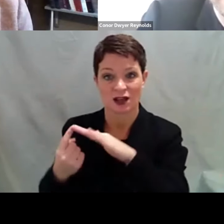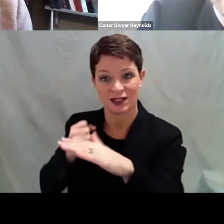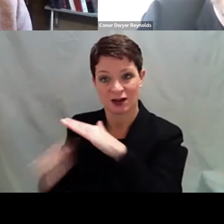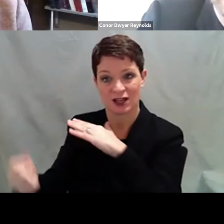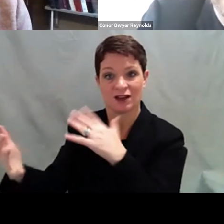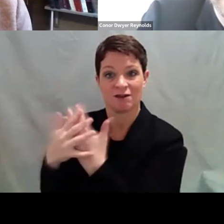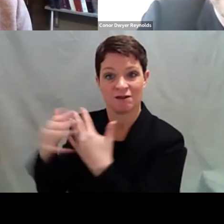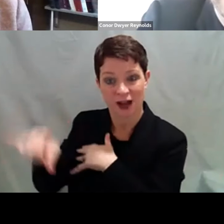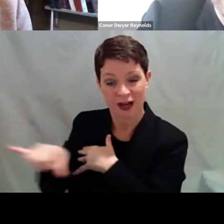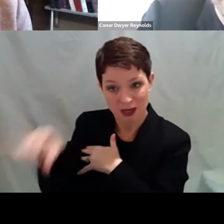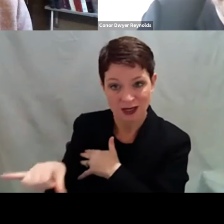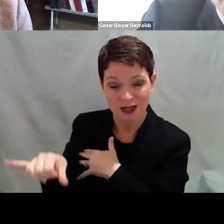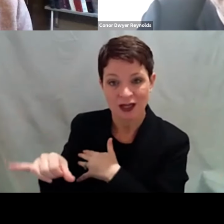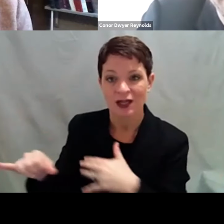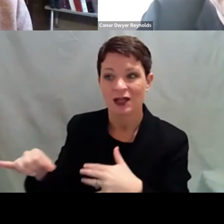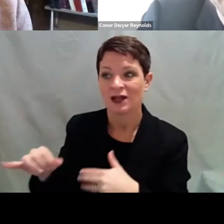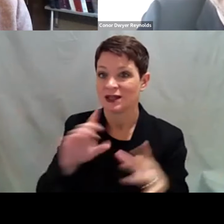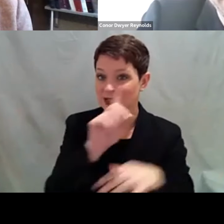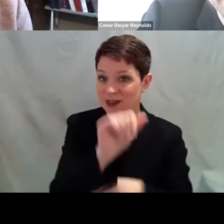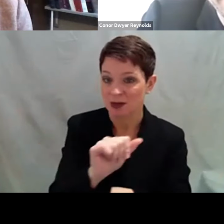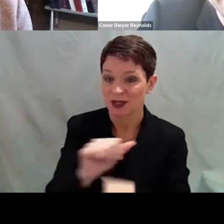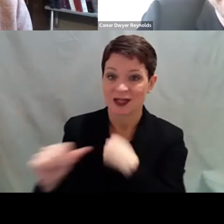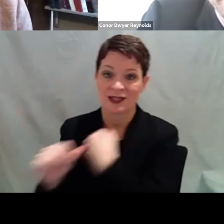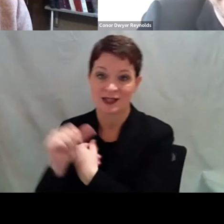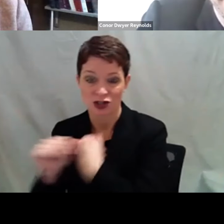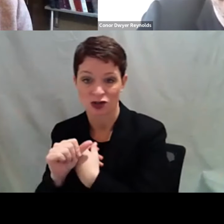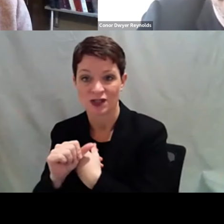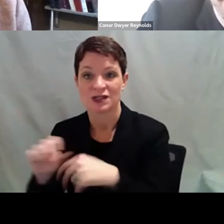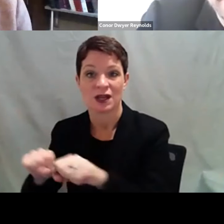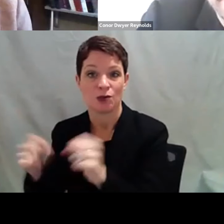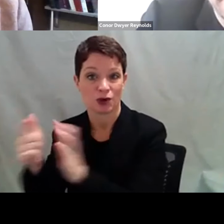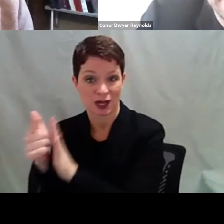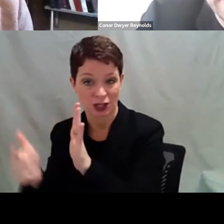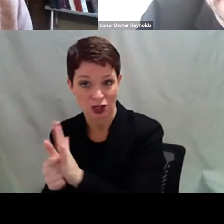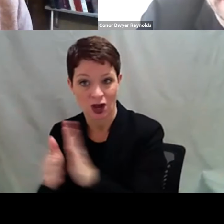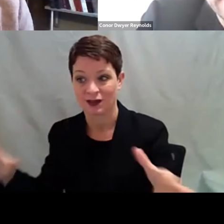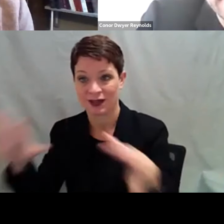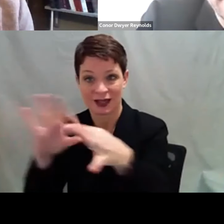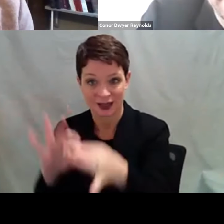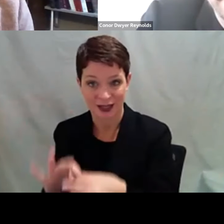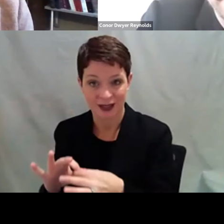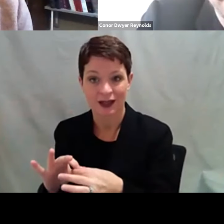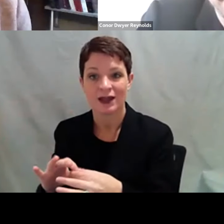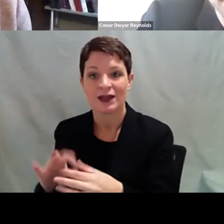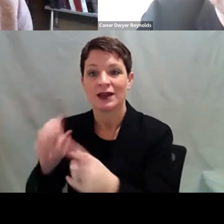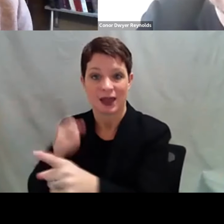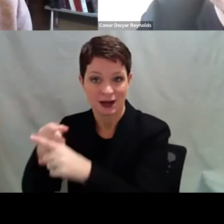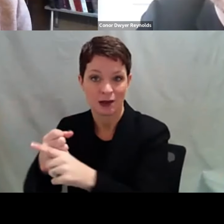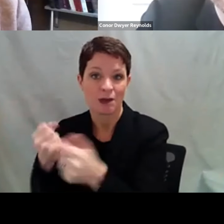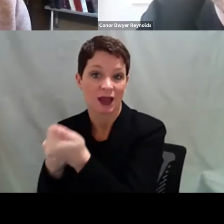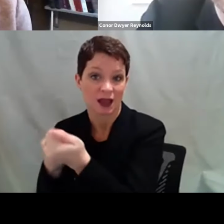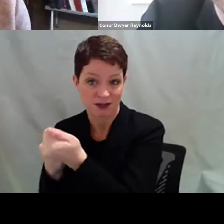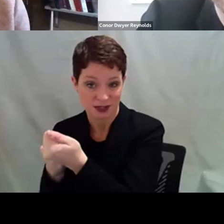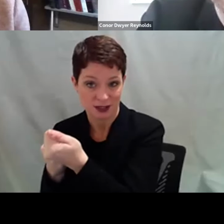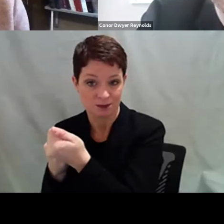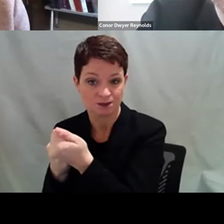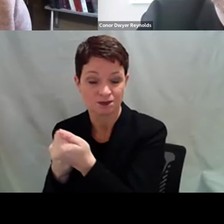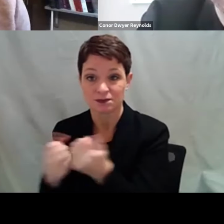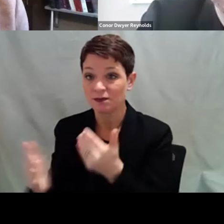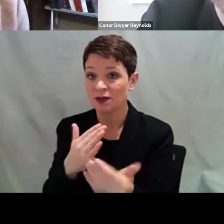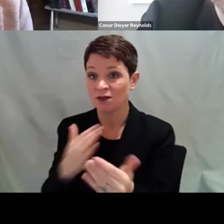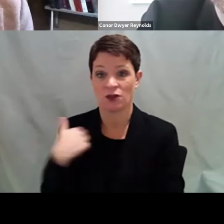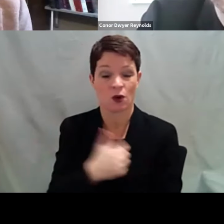that link disability with dangerousness and criminality can creep into advocacy, even when we